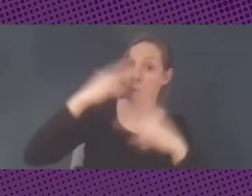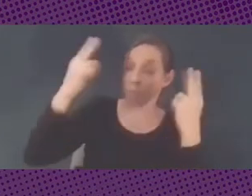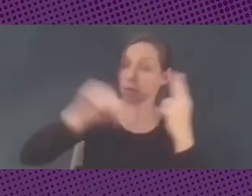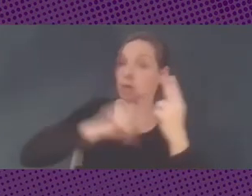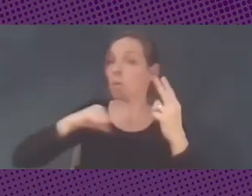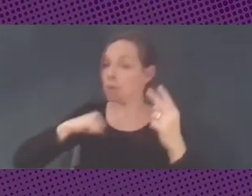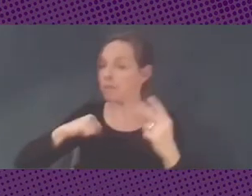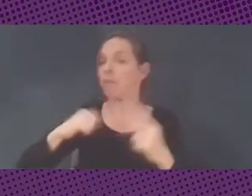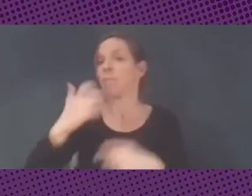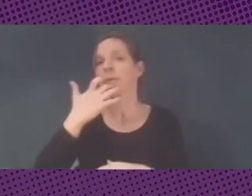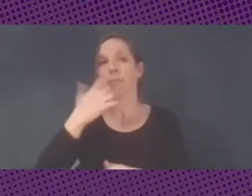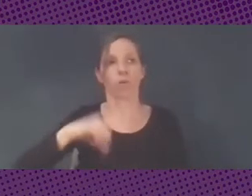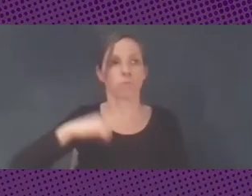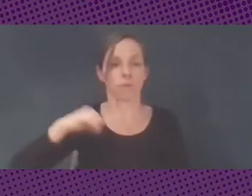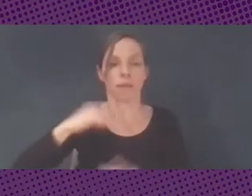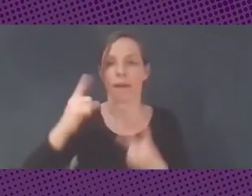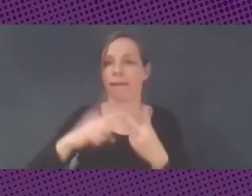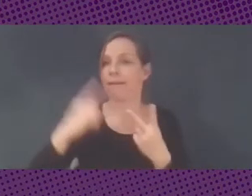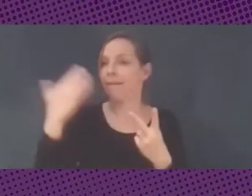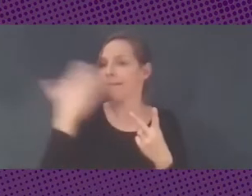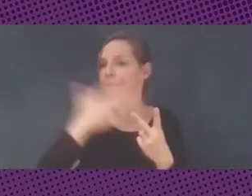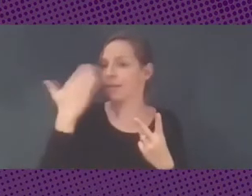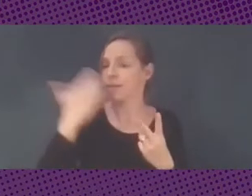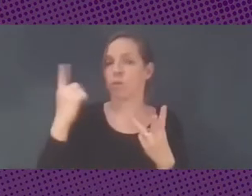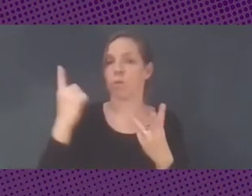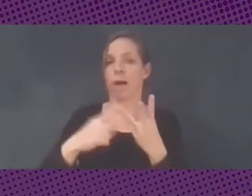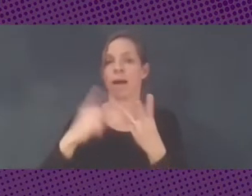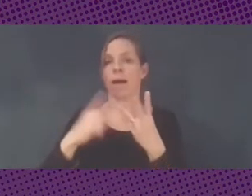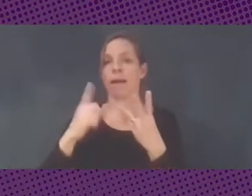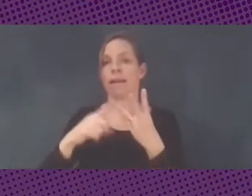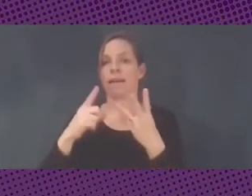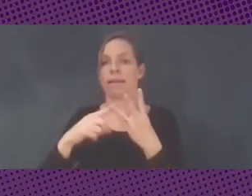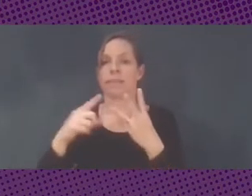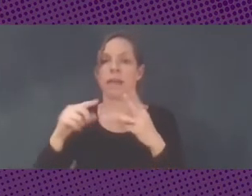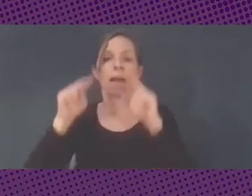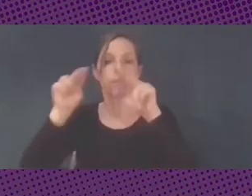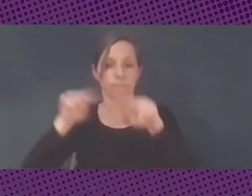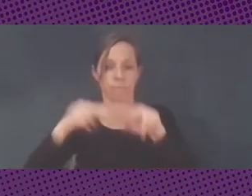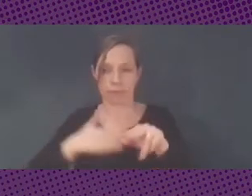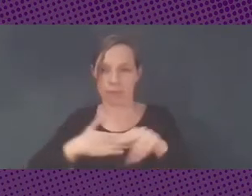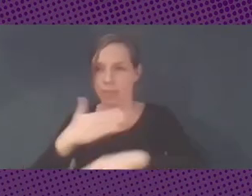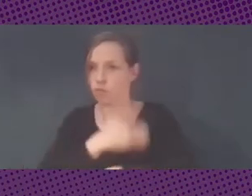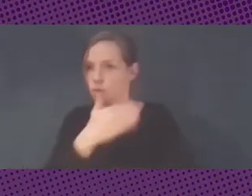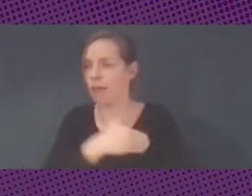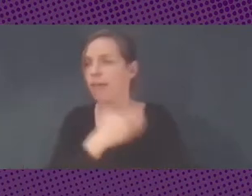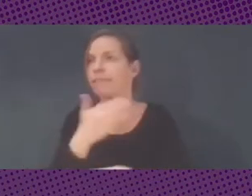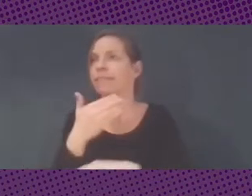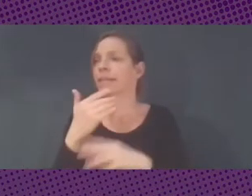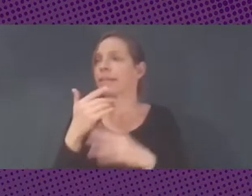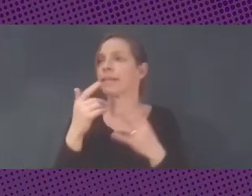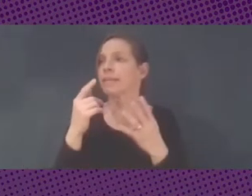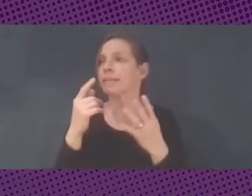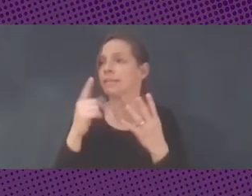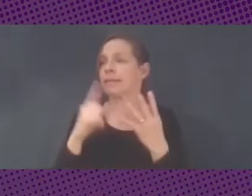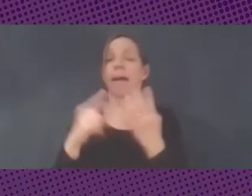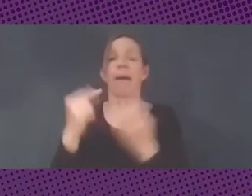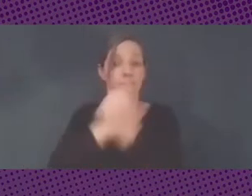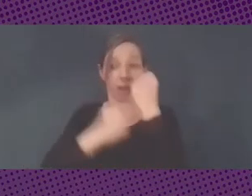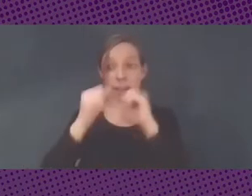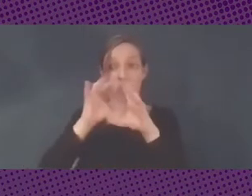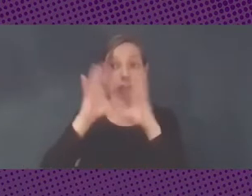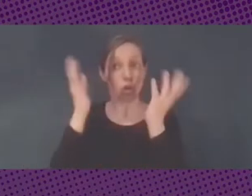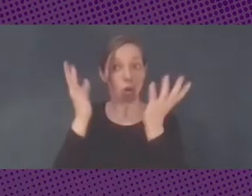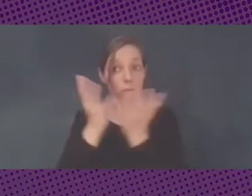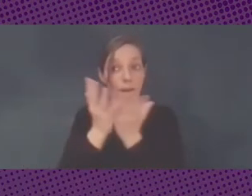and what global finance wants. If it doesn't invest directly, if it's not directly a private